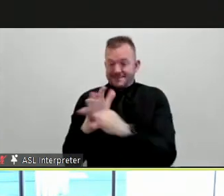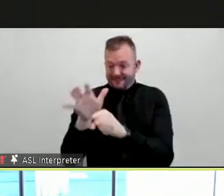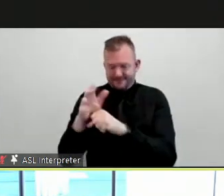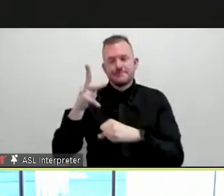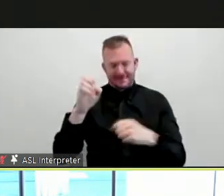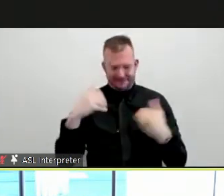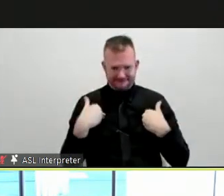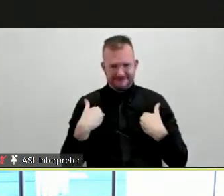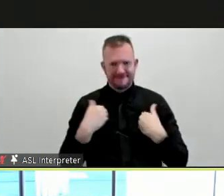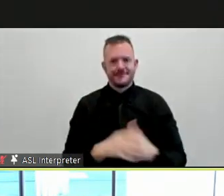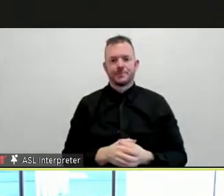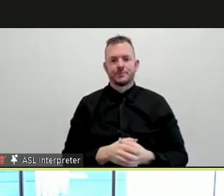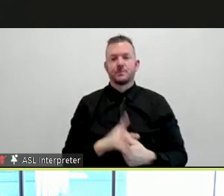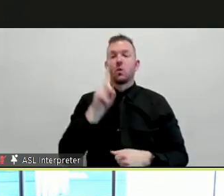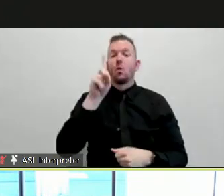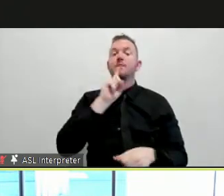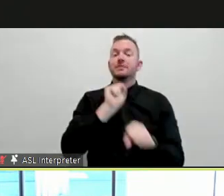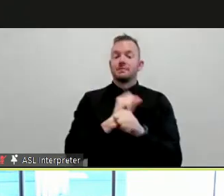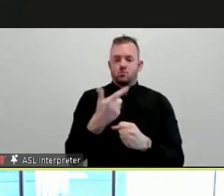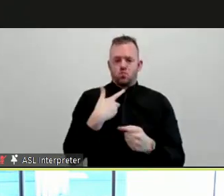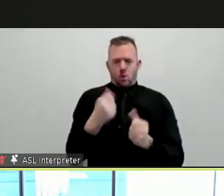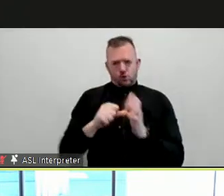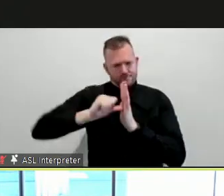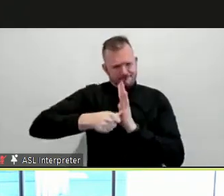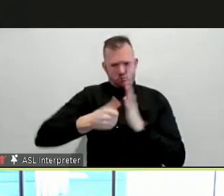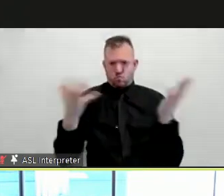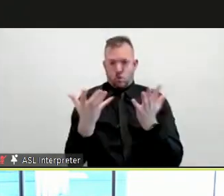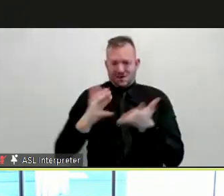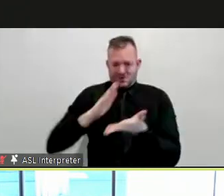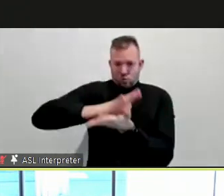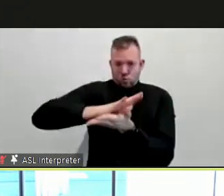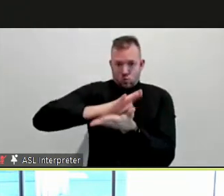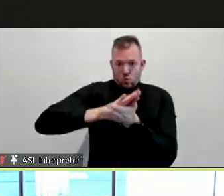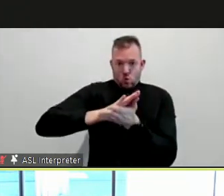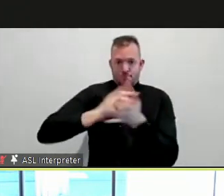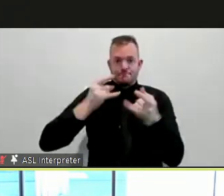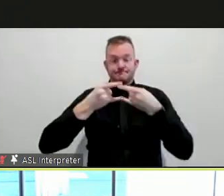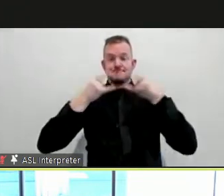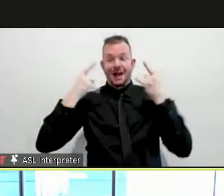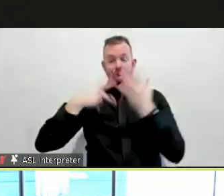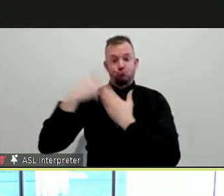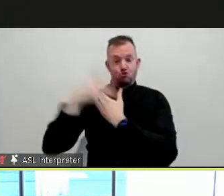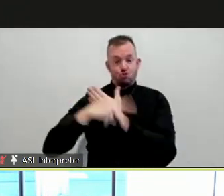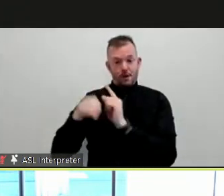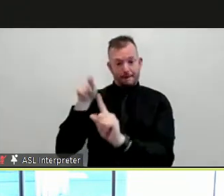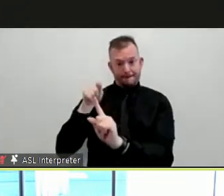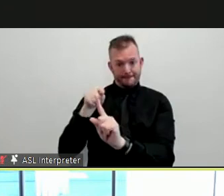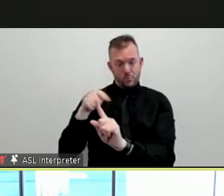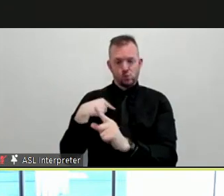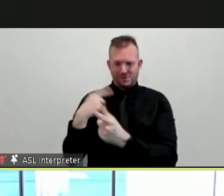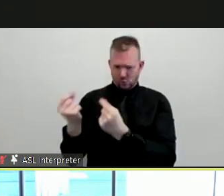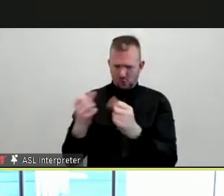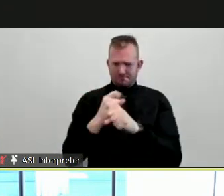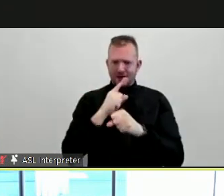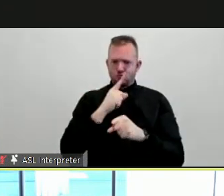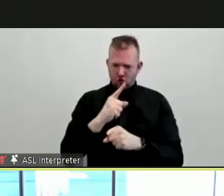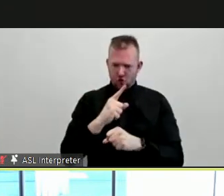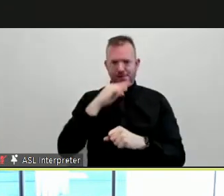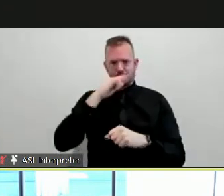like to highlight is our school mask program. So part of our efforts to get in-person learning going is to